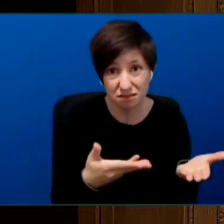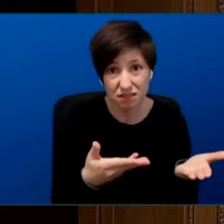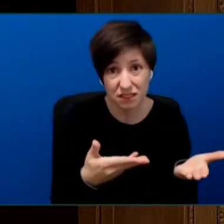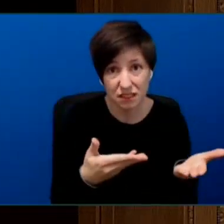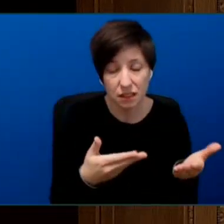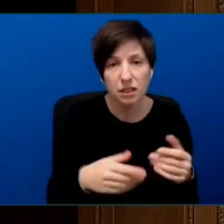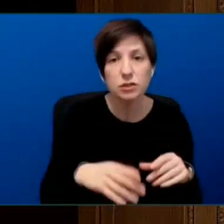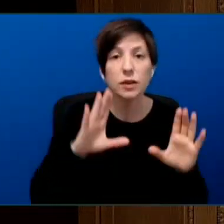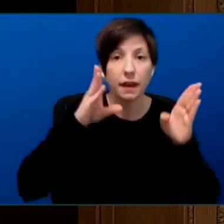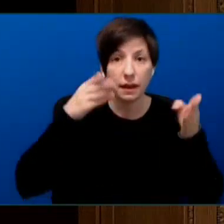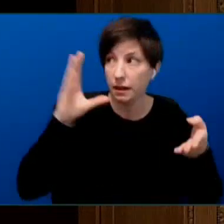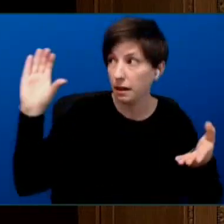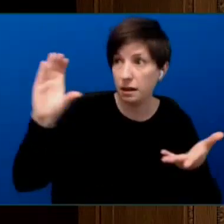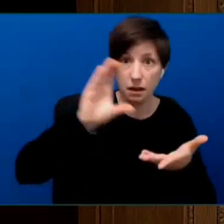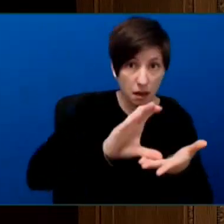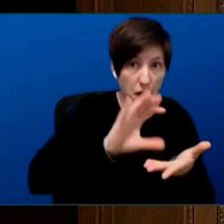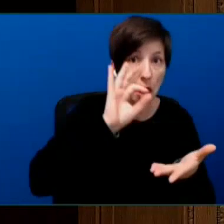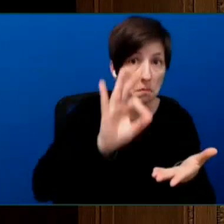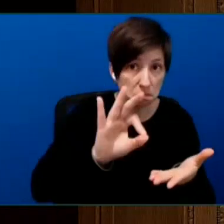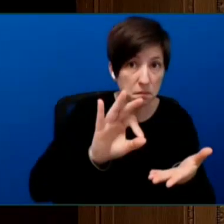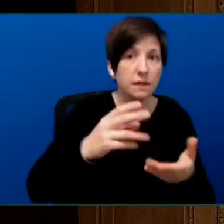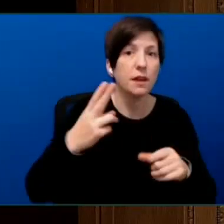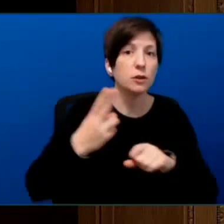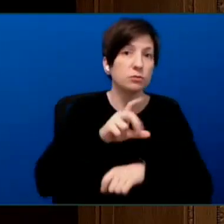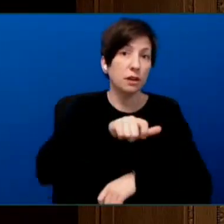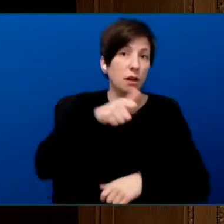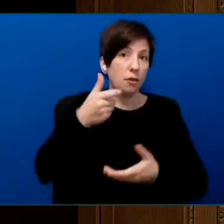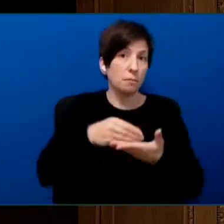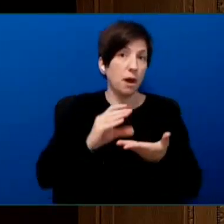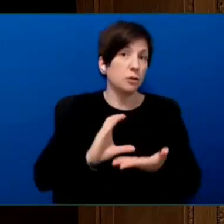acquire cryptocurrency